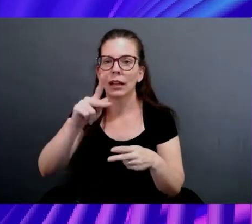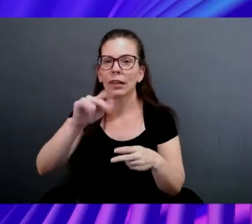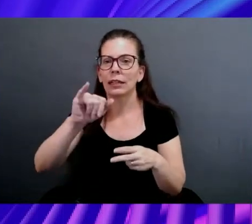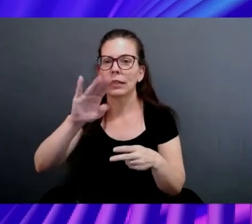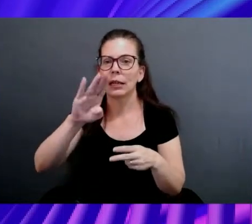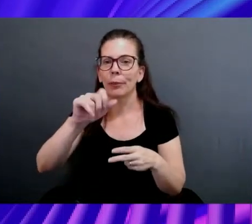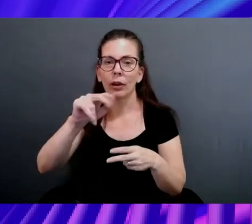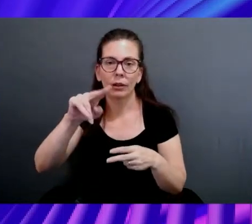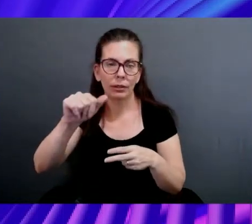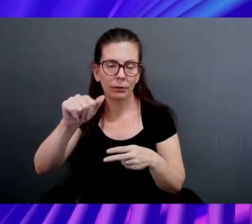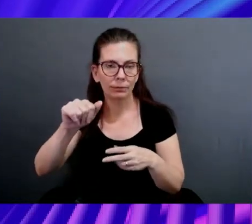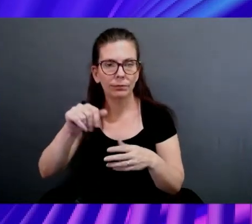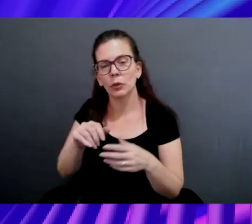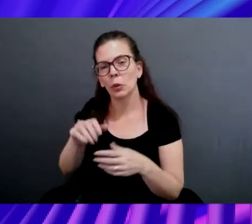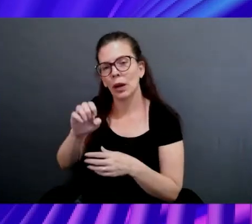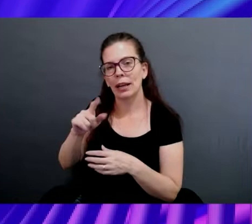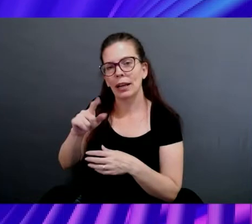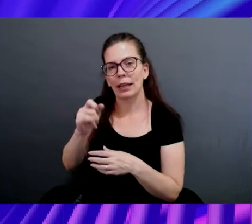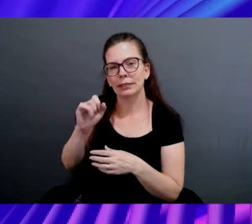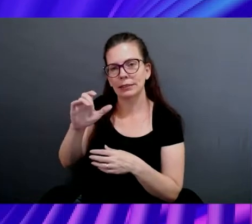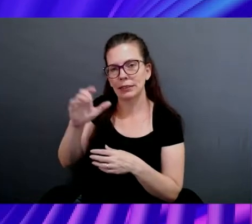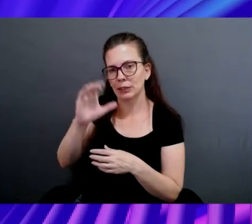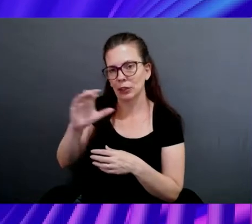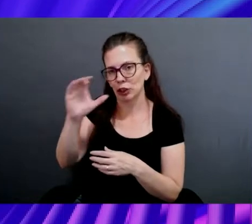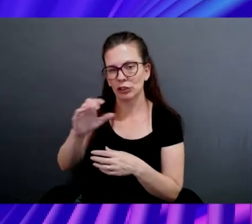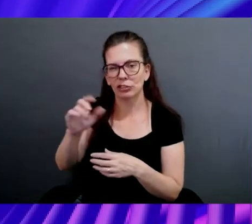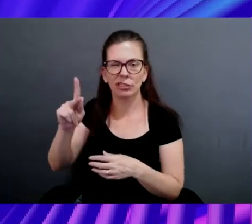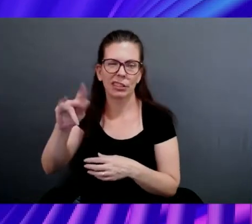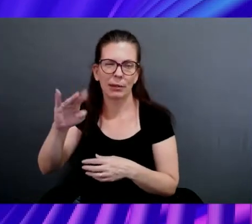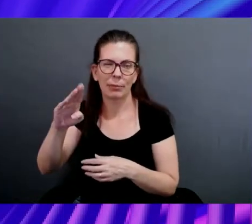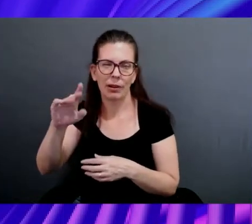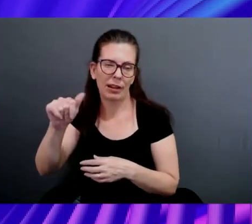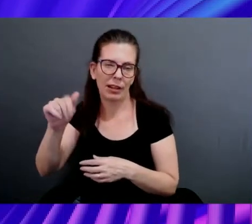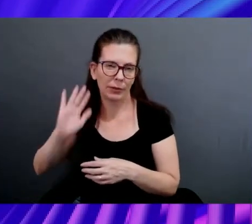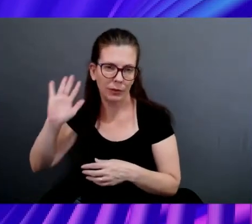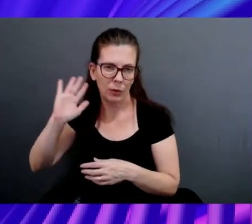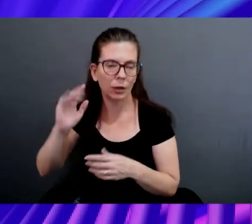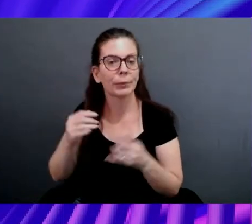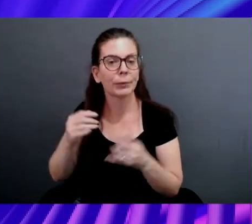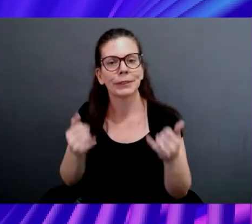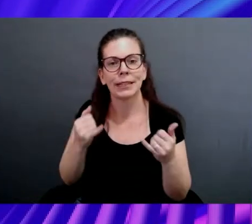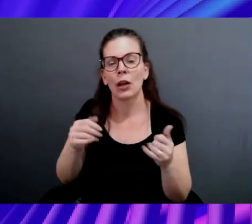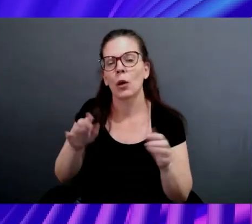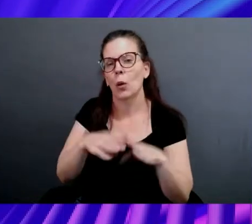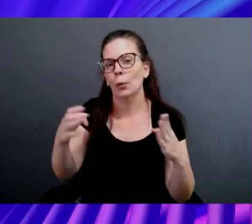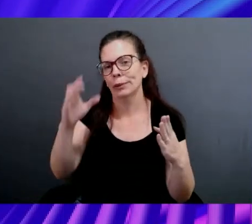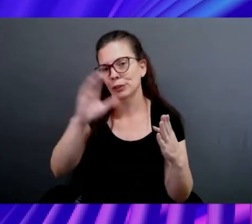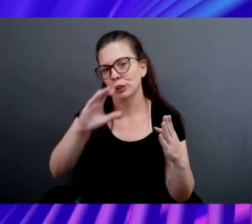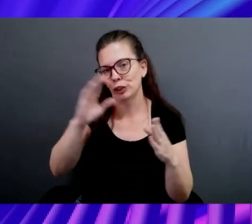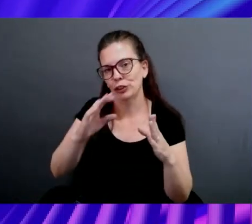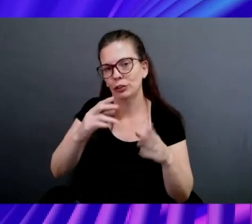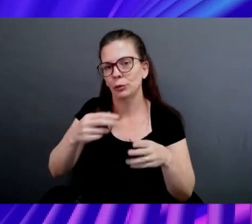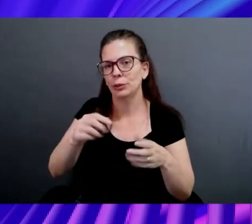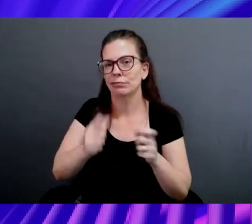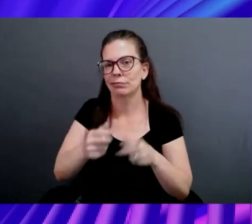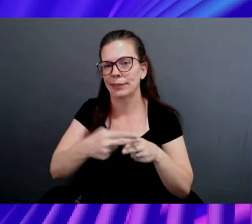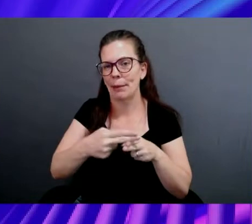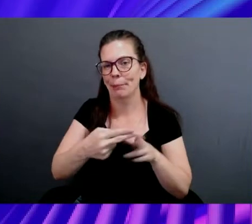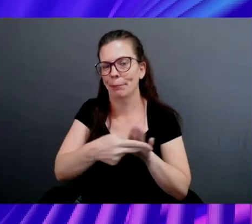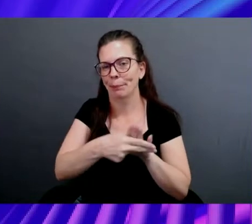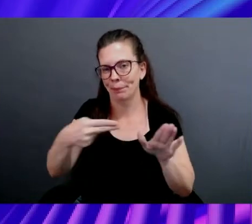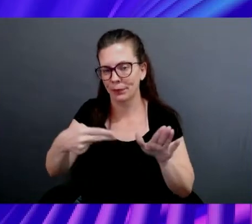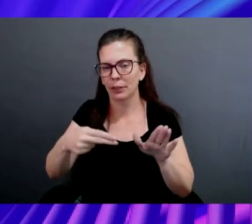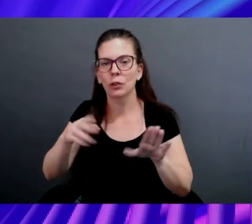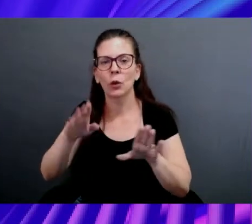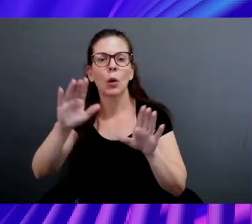as a Elastic Search and then Kibana, but now we are calling as a OpenSearch and OpenSearch dashboard, where you can build